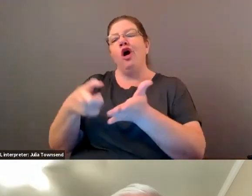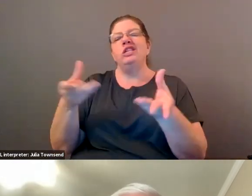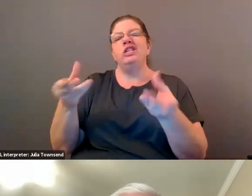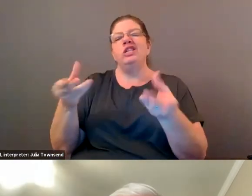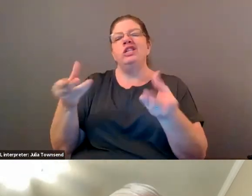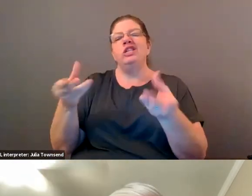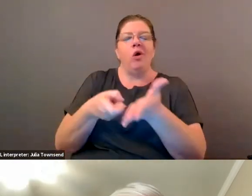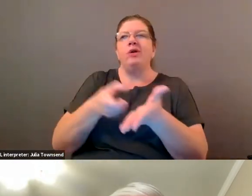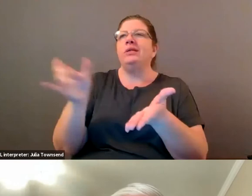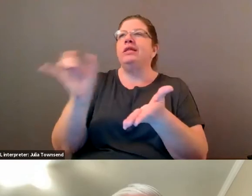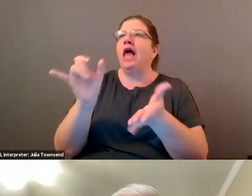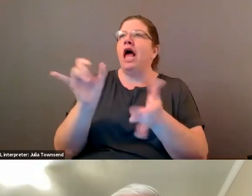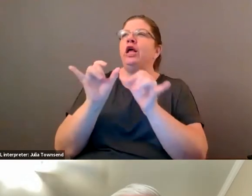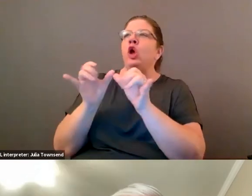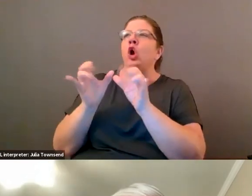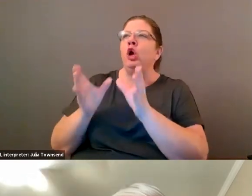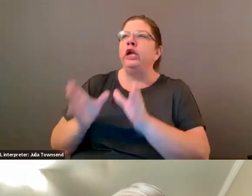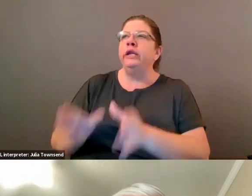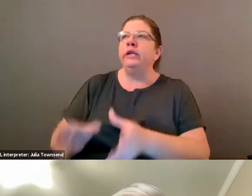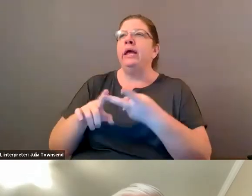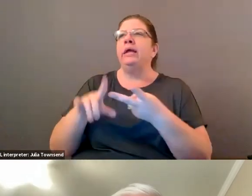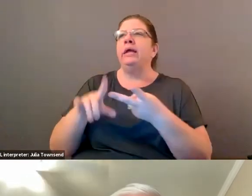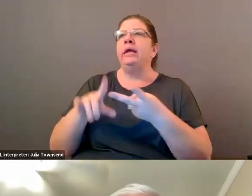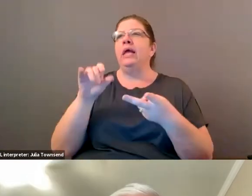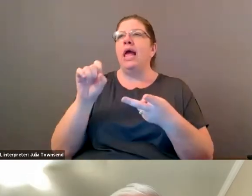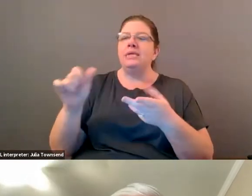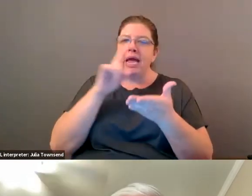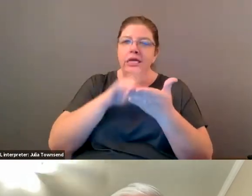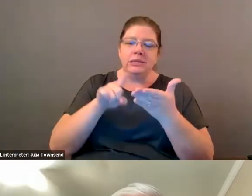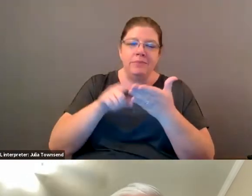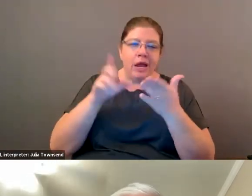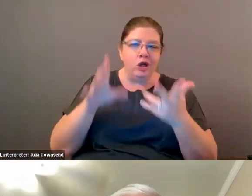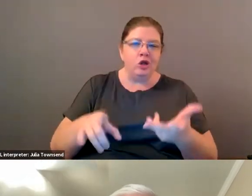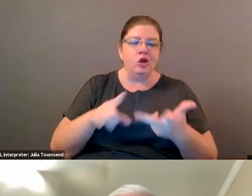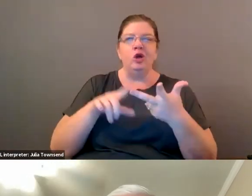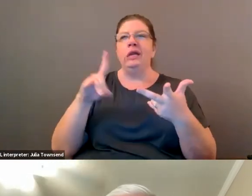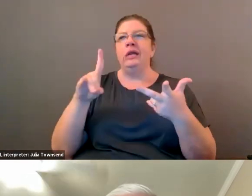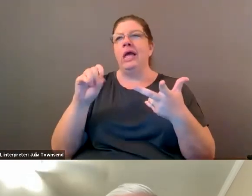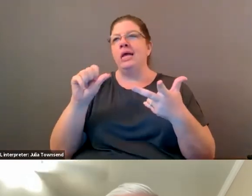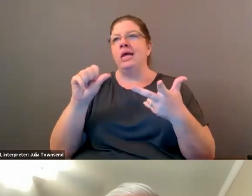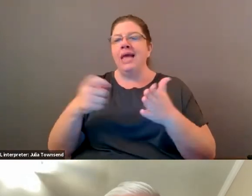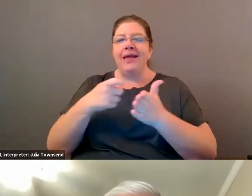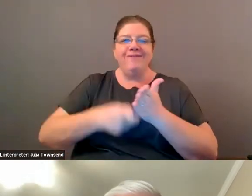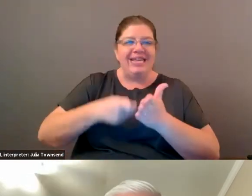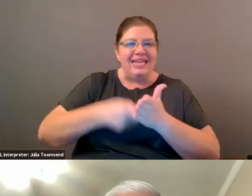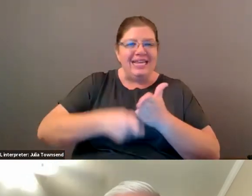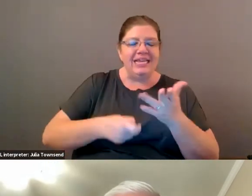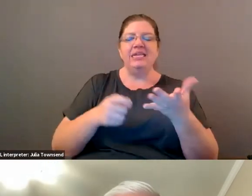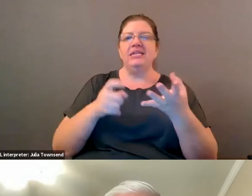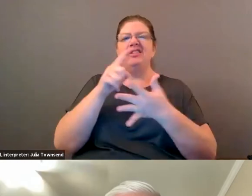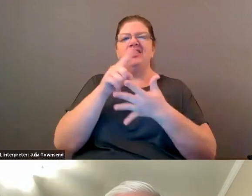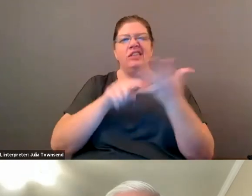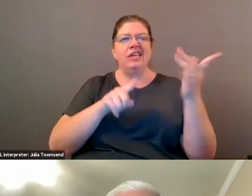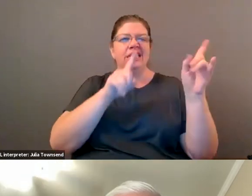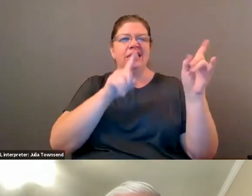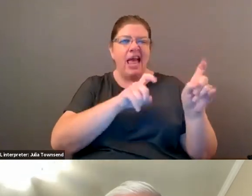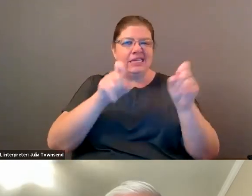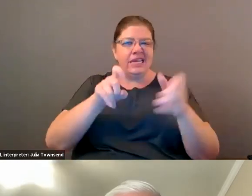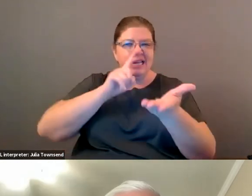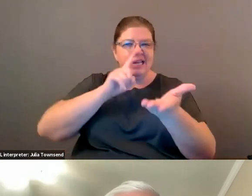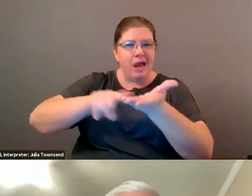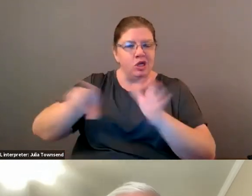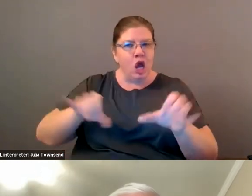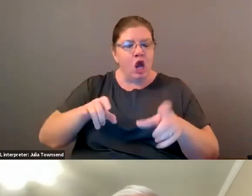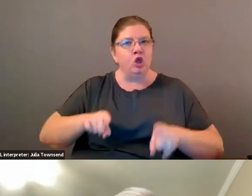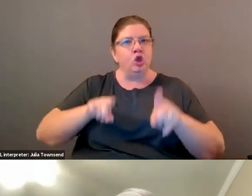items like the architect, DSA inspector, DSA fees, and you know various testing and inspections that are done during